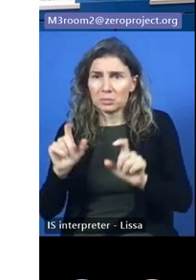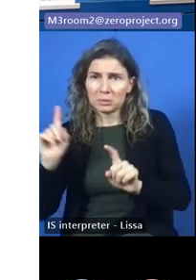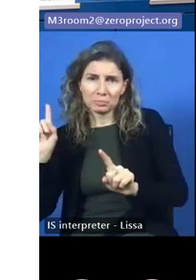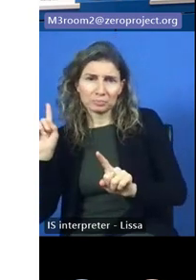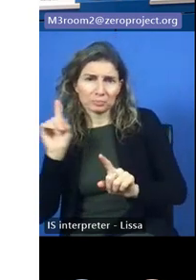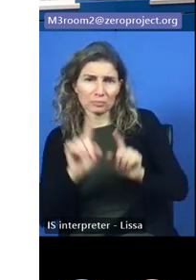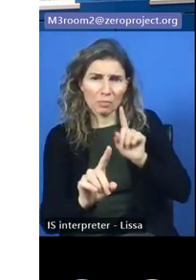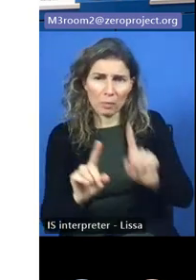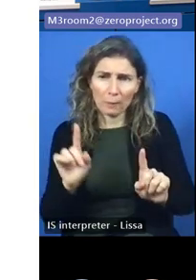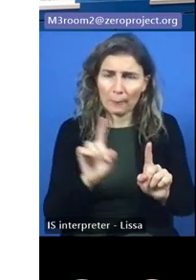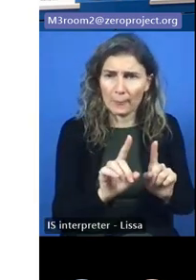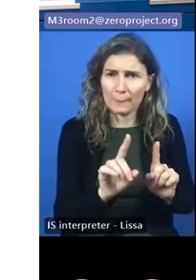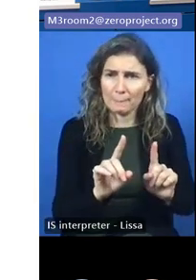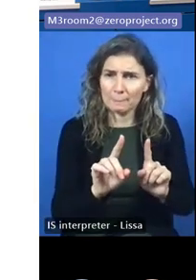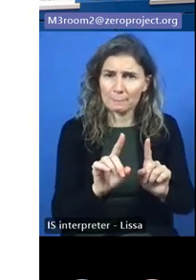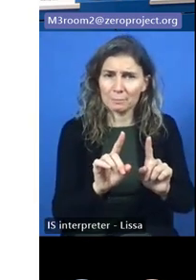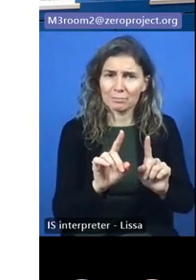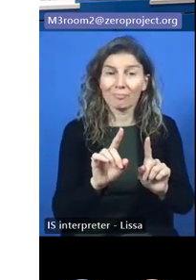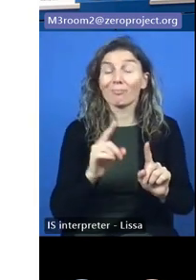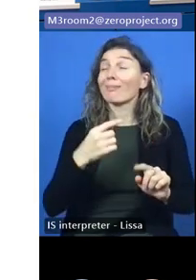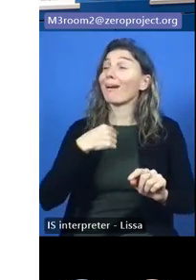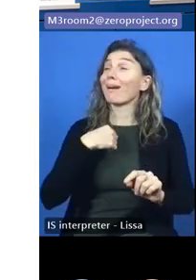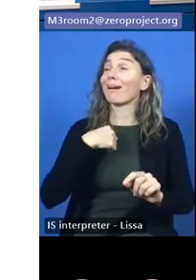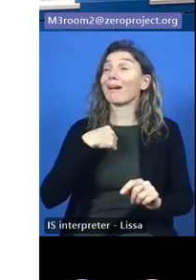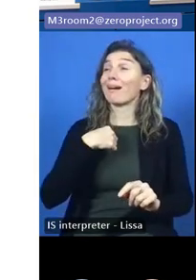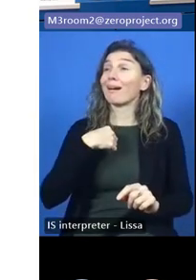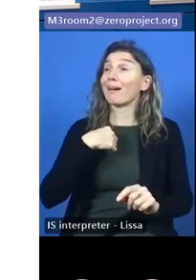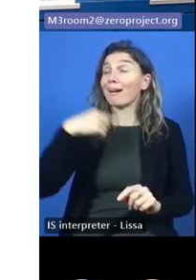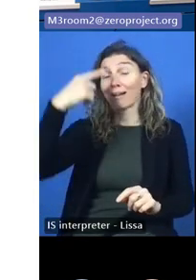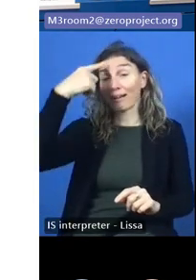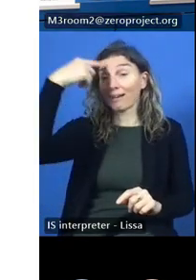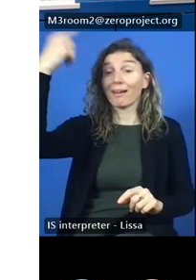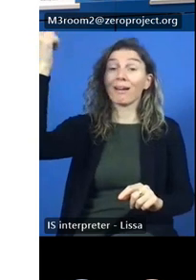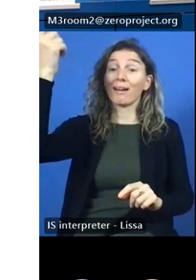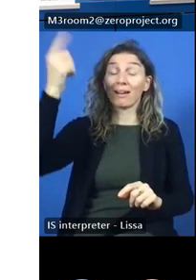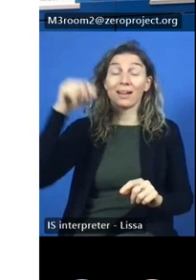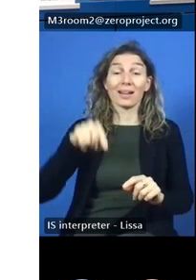story that I made up. It is a true life story that happened recently in Lagos, Nigeria.